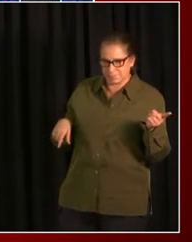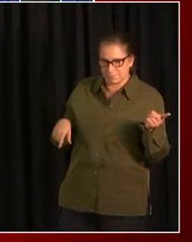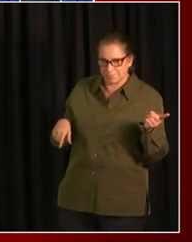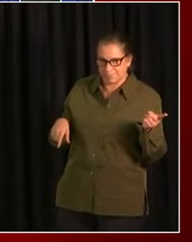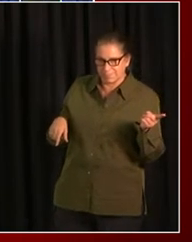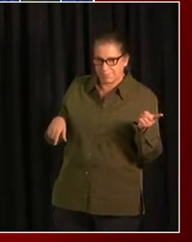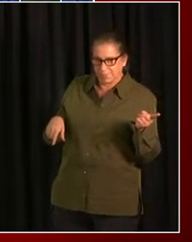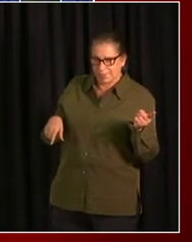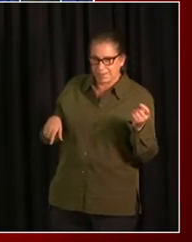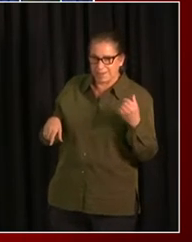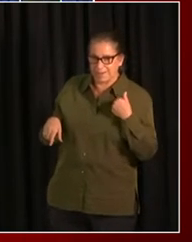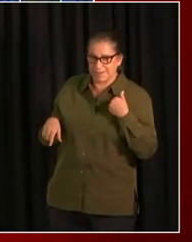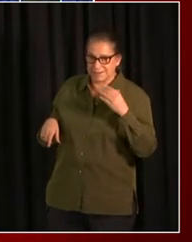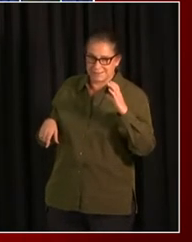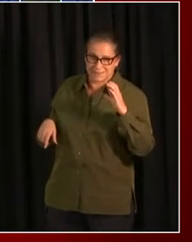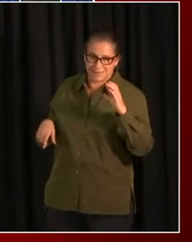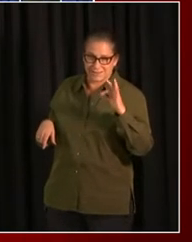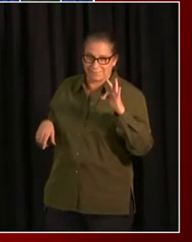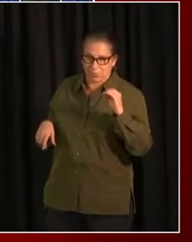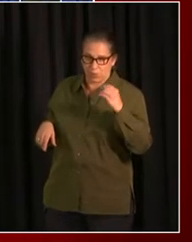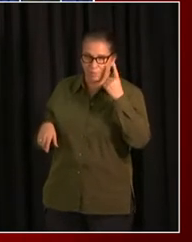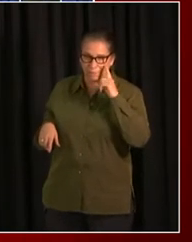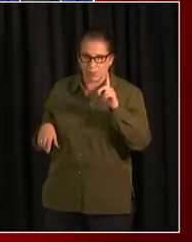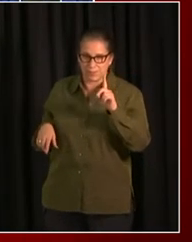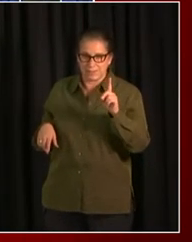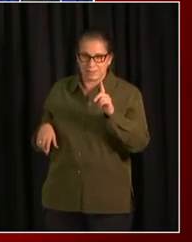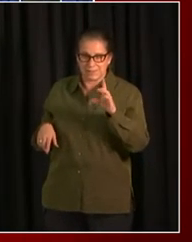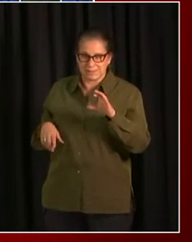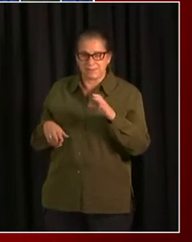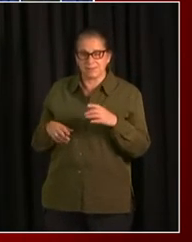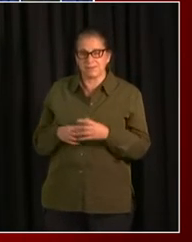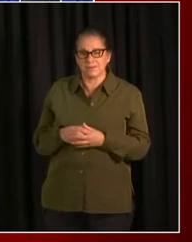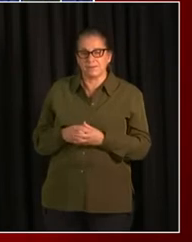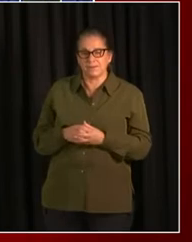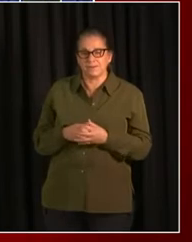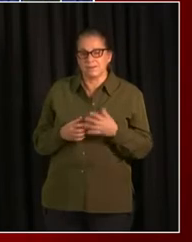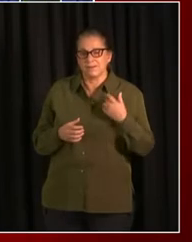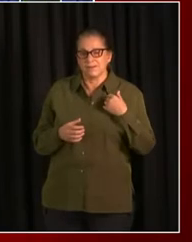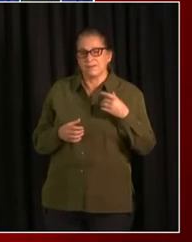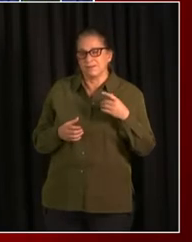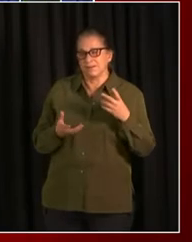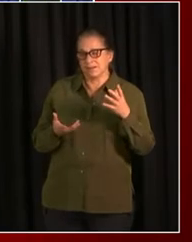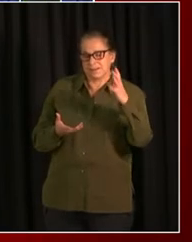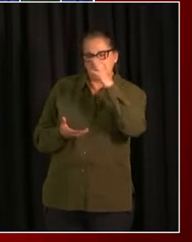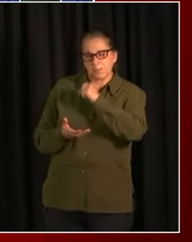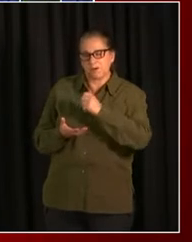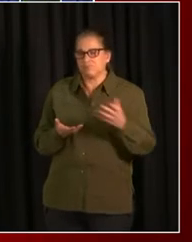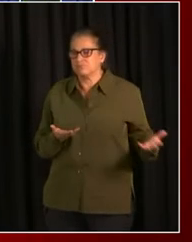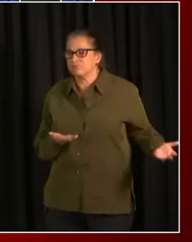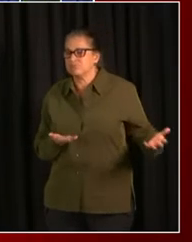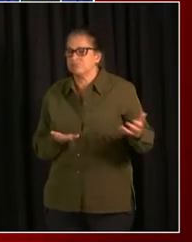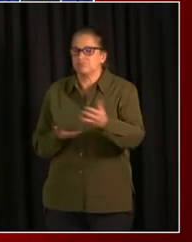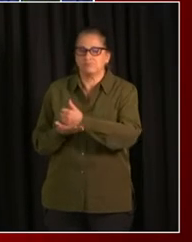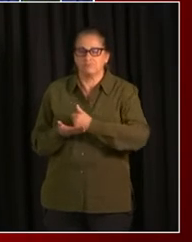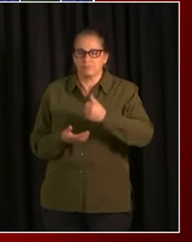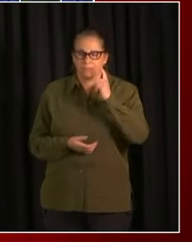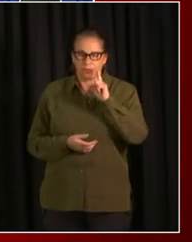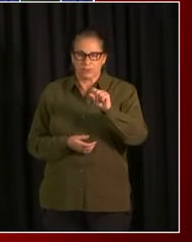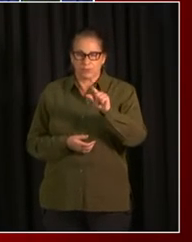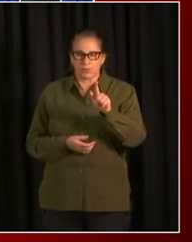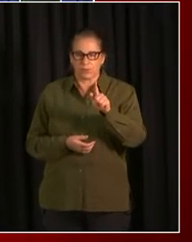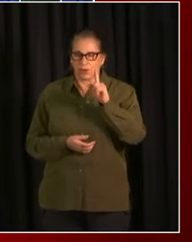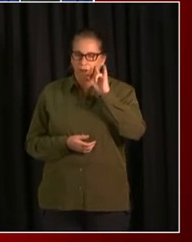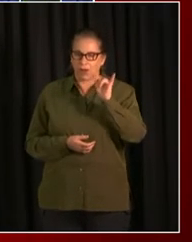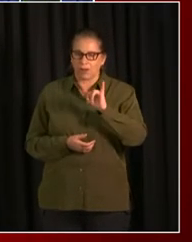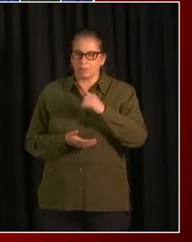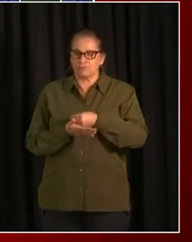a revenue estimate for FY21 by the last week of September. They have to get past September